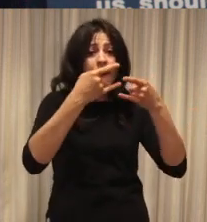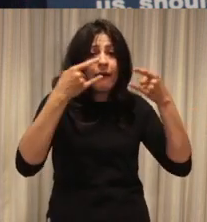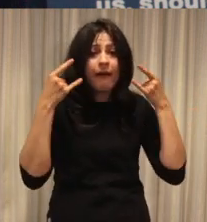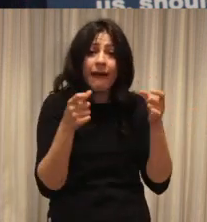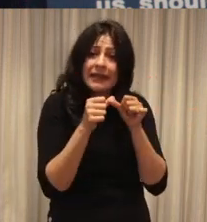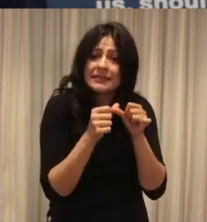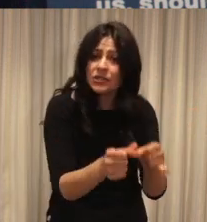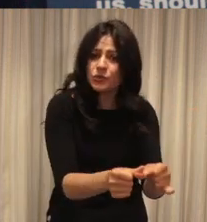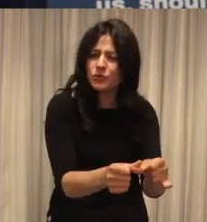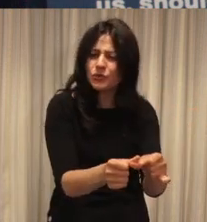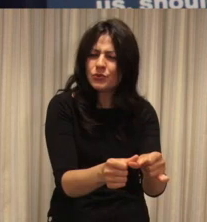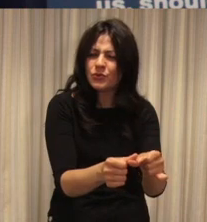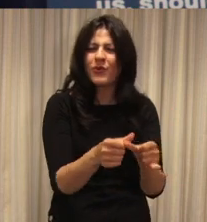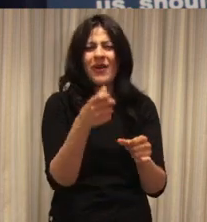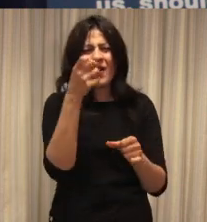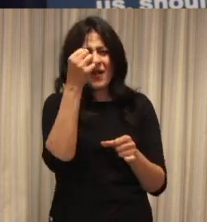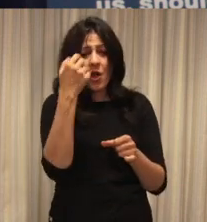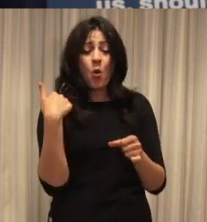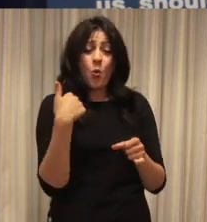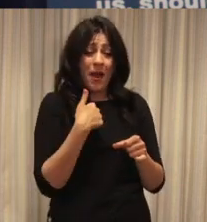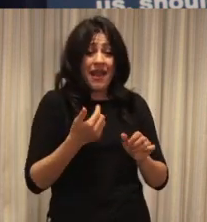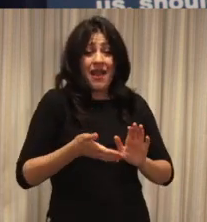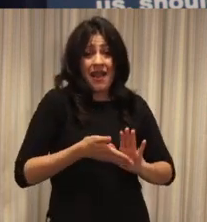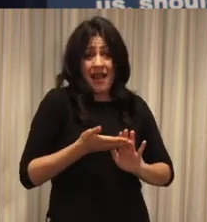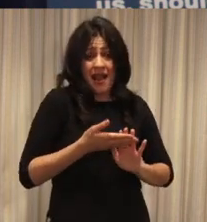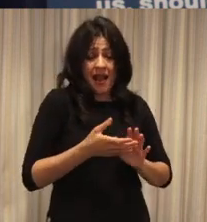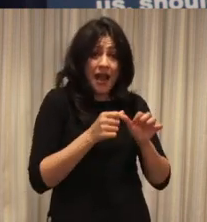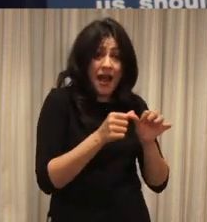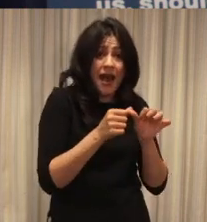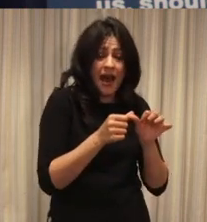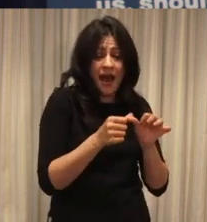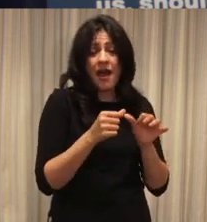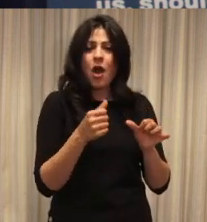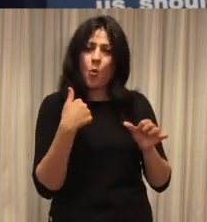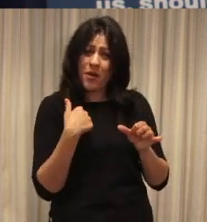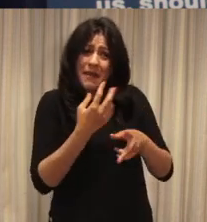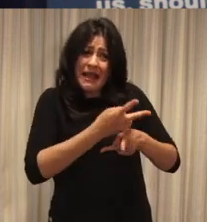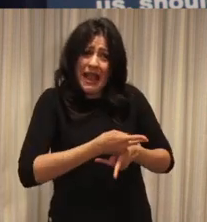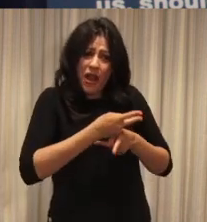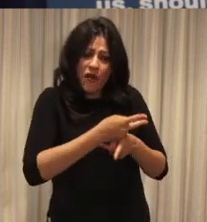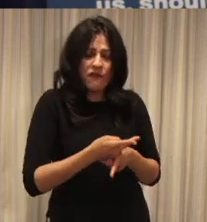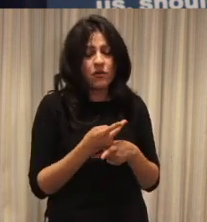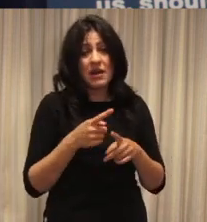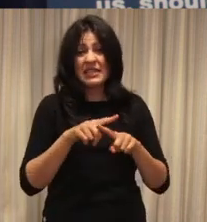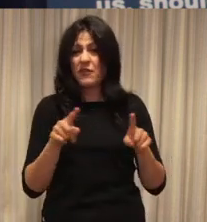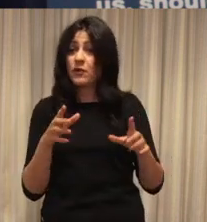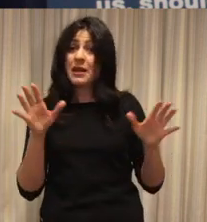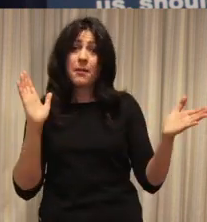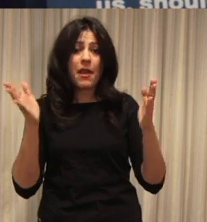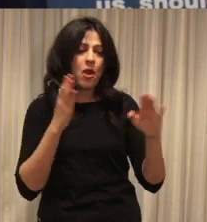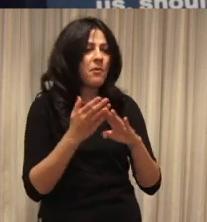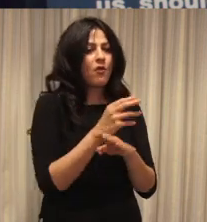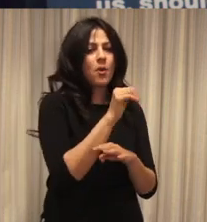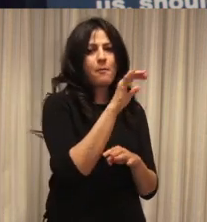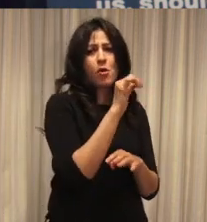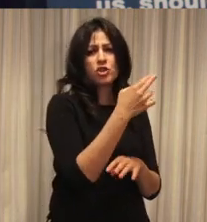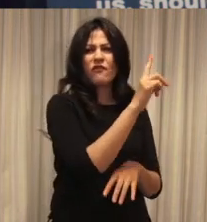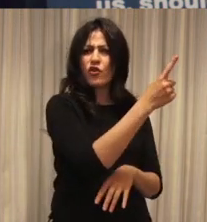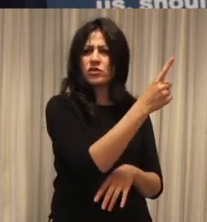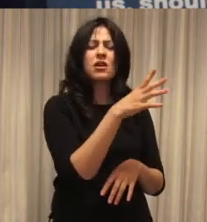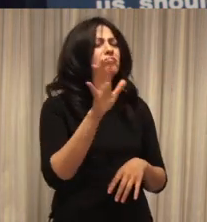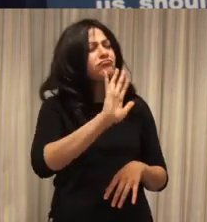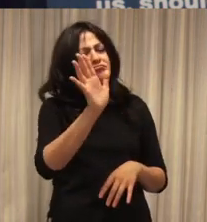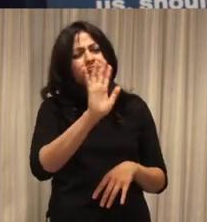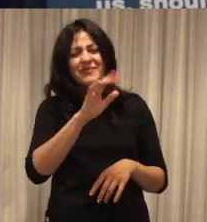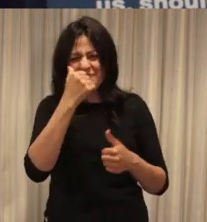and that we'll need to operate in a very different way. We cannot just immediately, as I said, go 0 to 60 here. We have to do